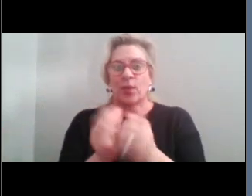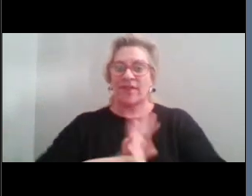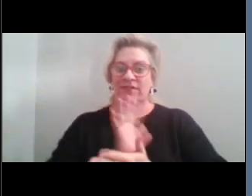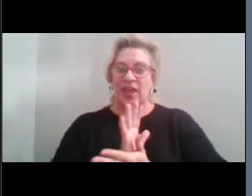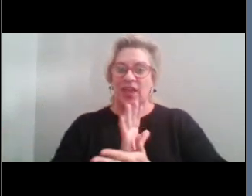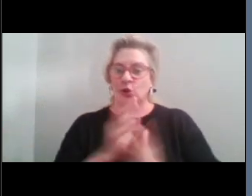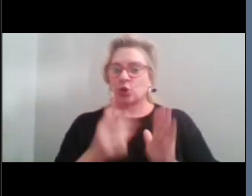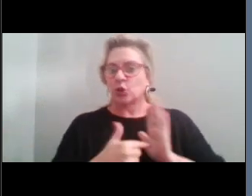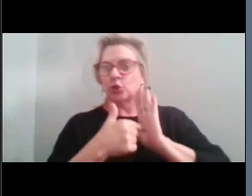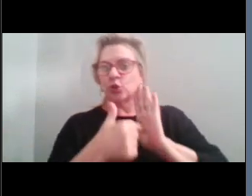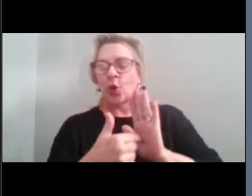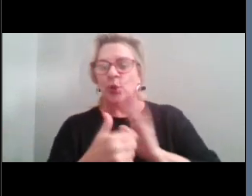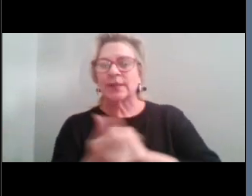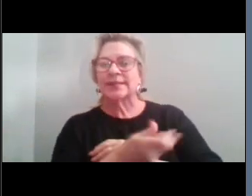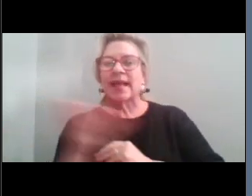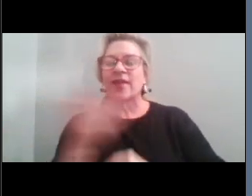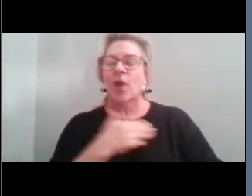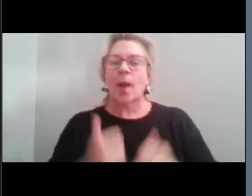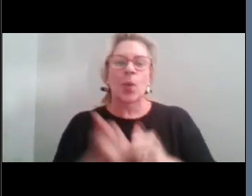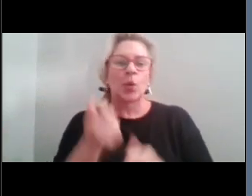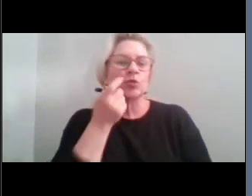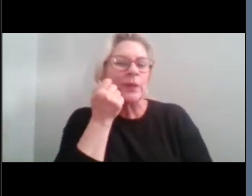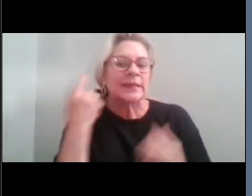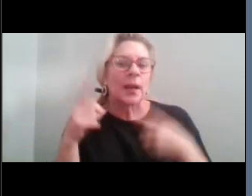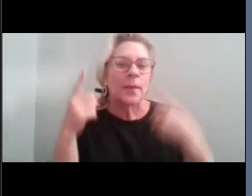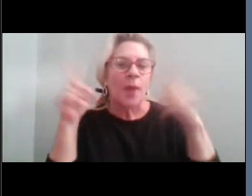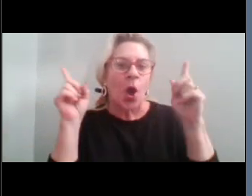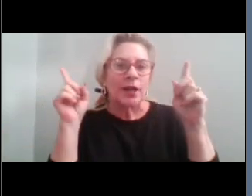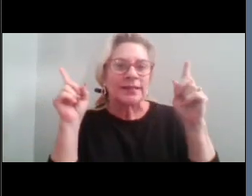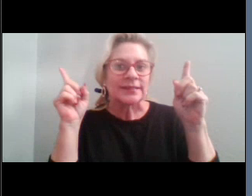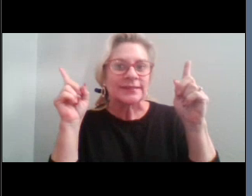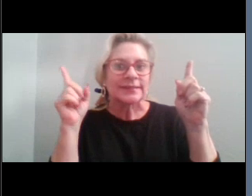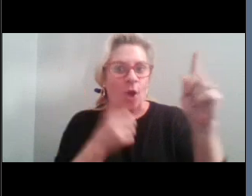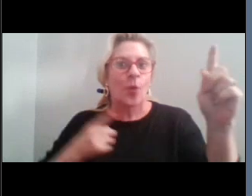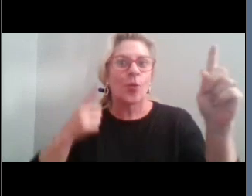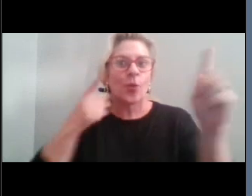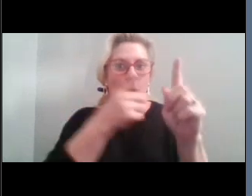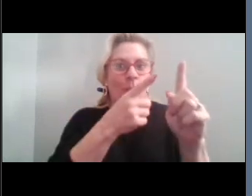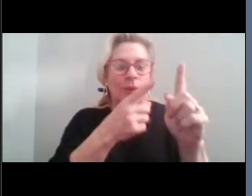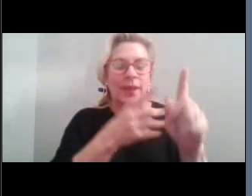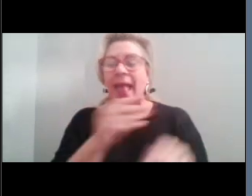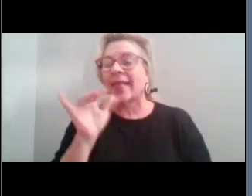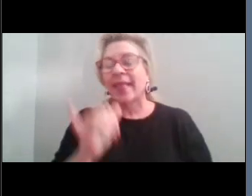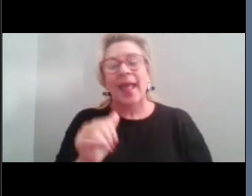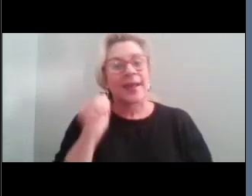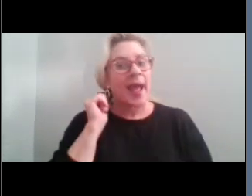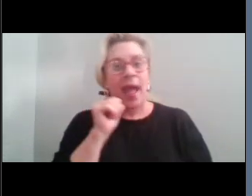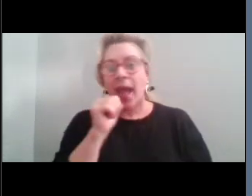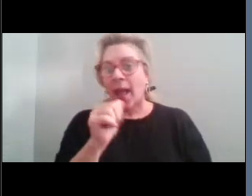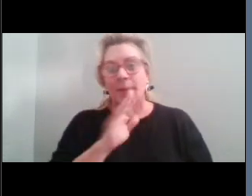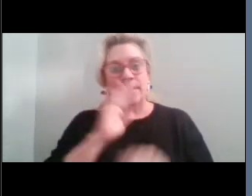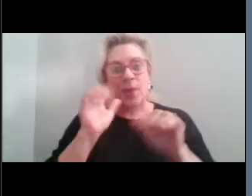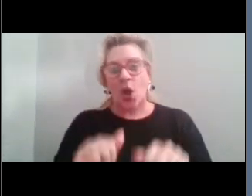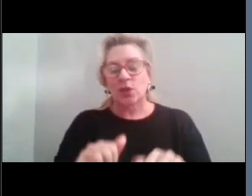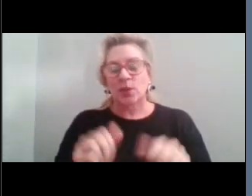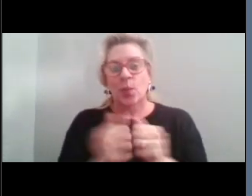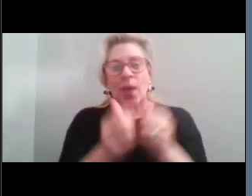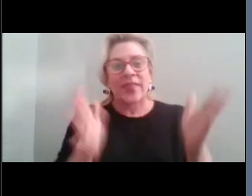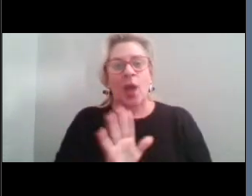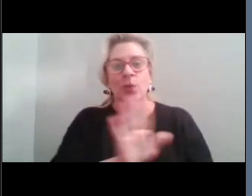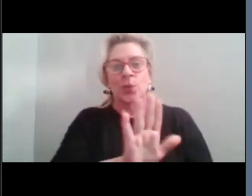our most recent accomplishments, milestones which would not be possible without your ongoing